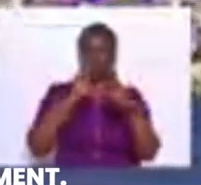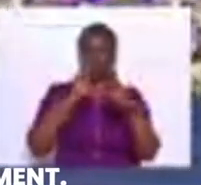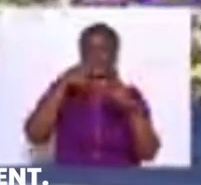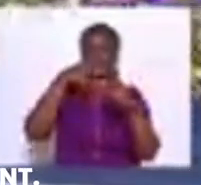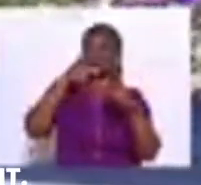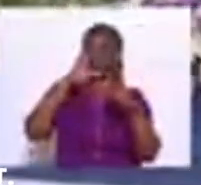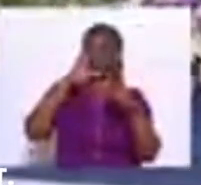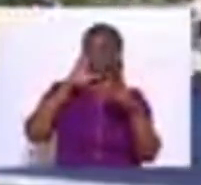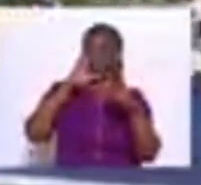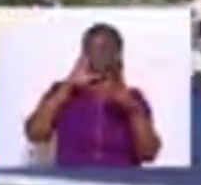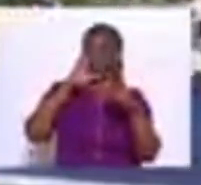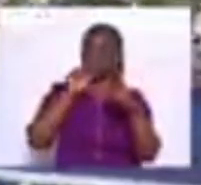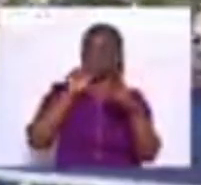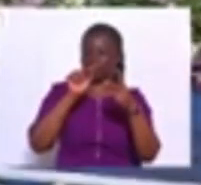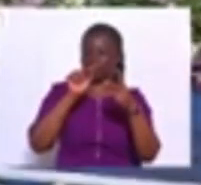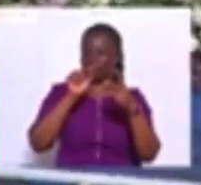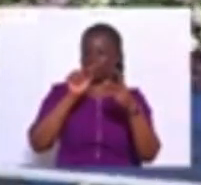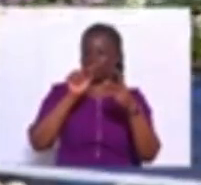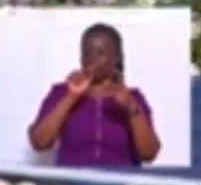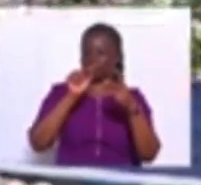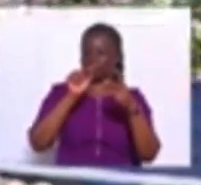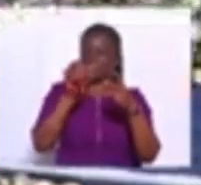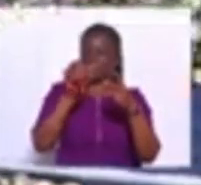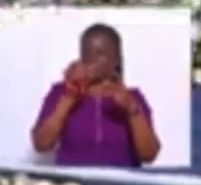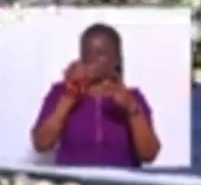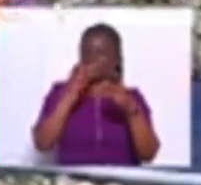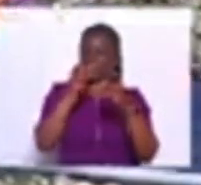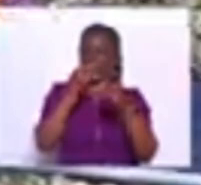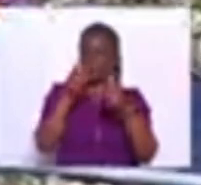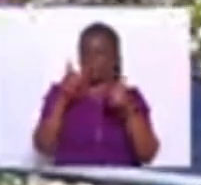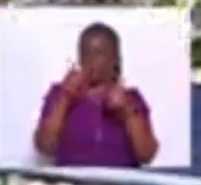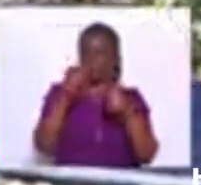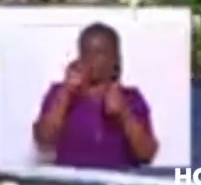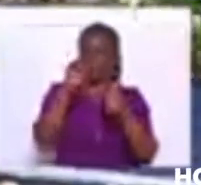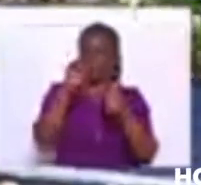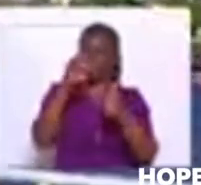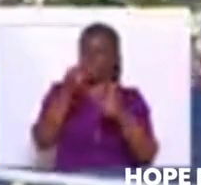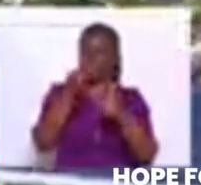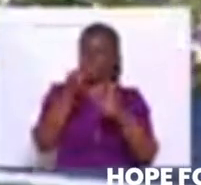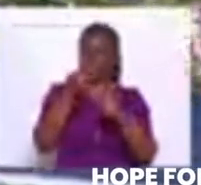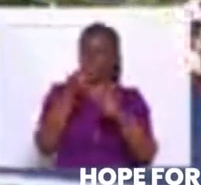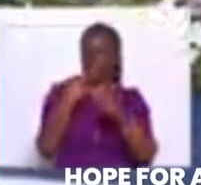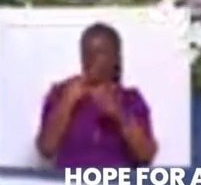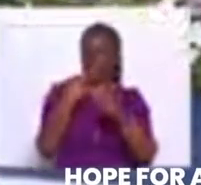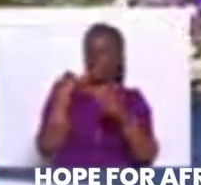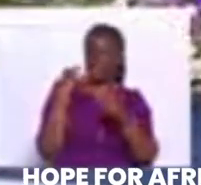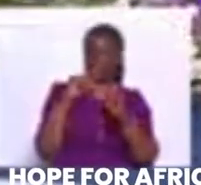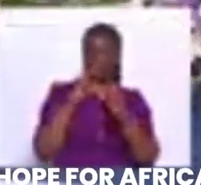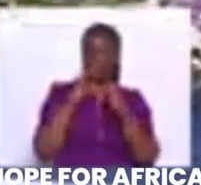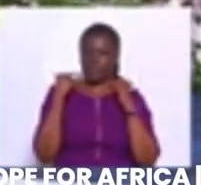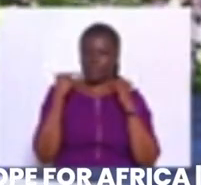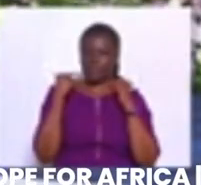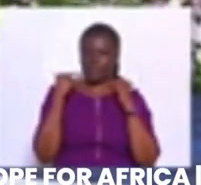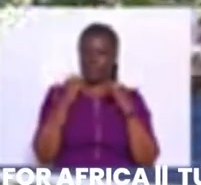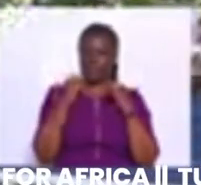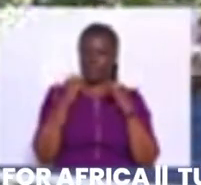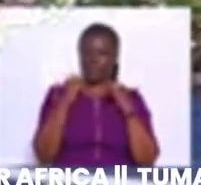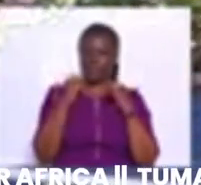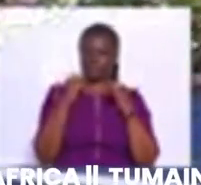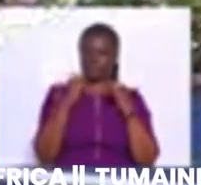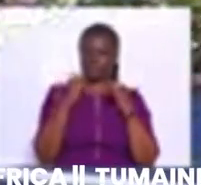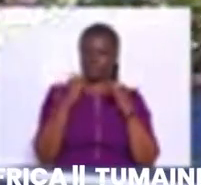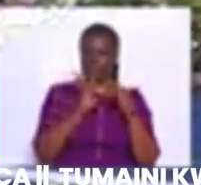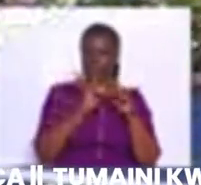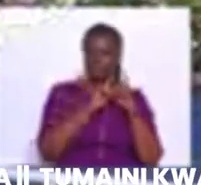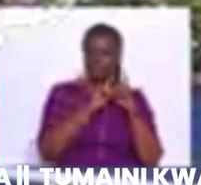healthy plant-based diet. Yesterday, Pastor Mbaga, maybe I should call him Dr. Mbaga, he was